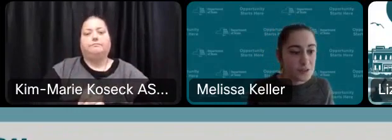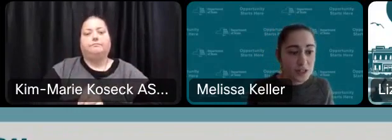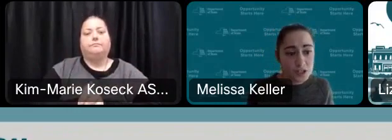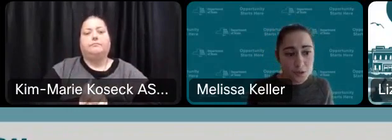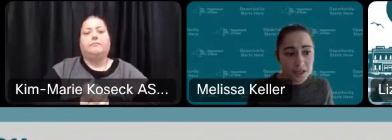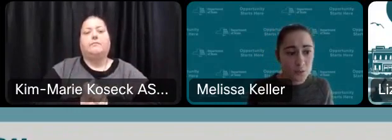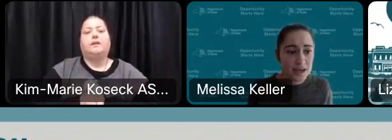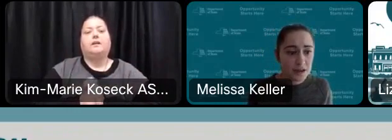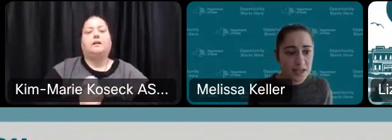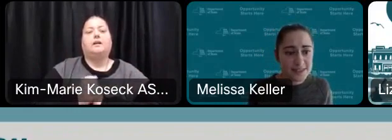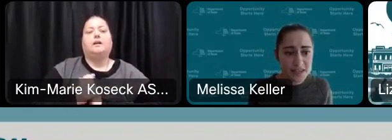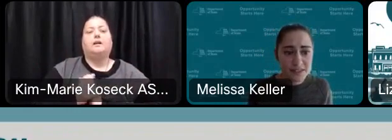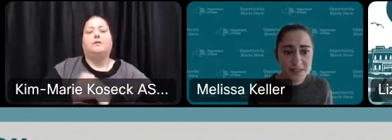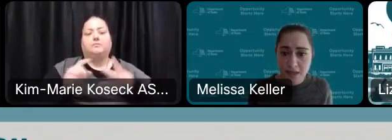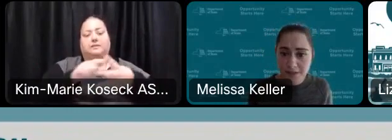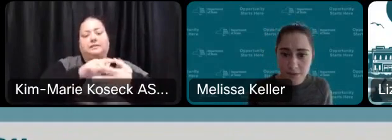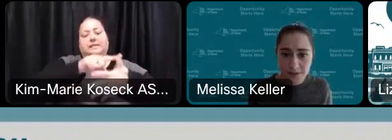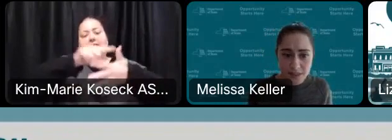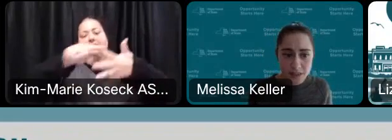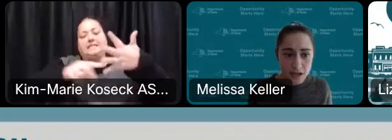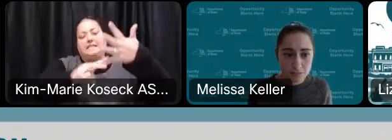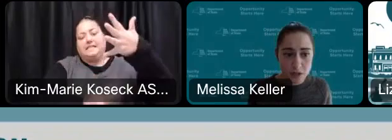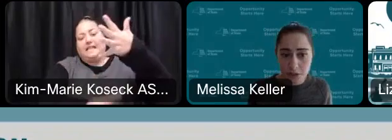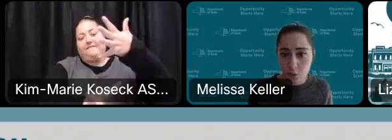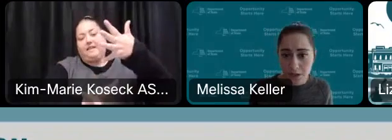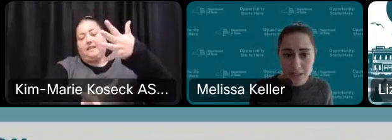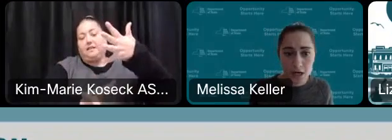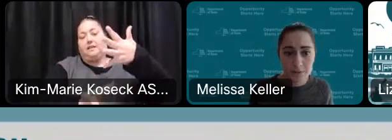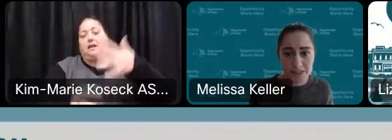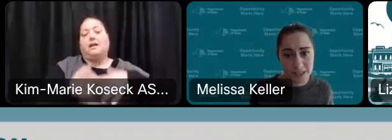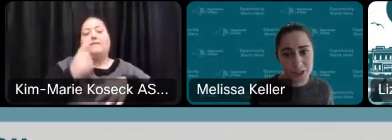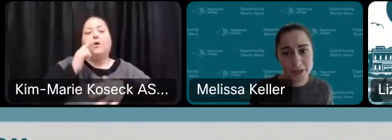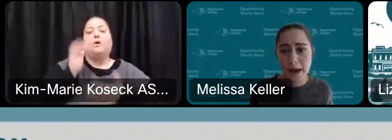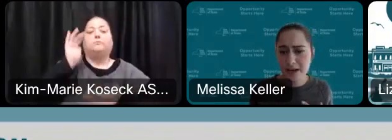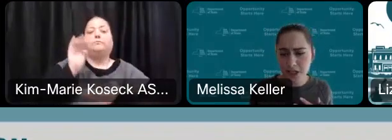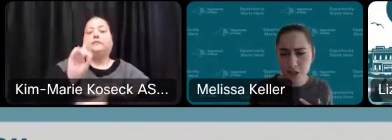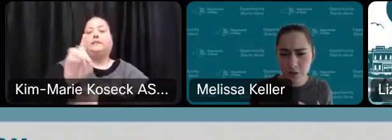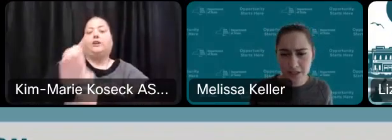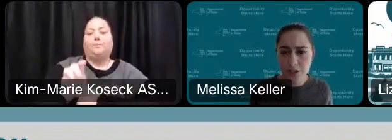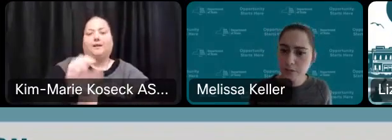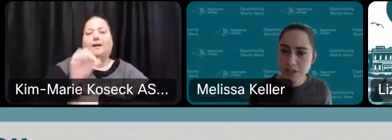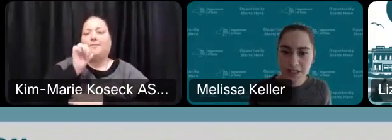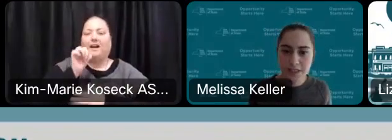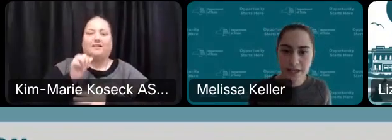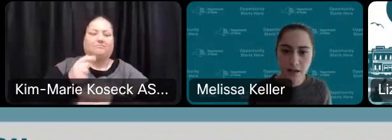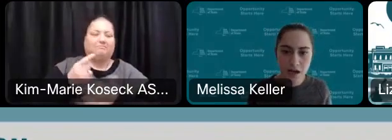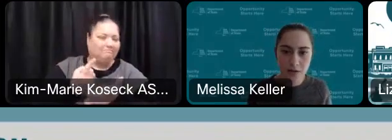So in our toolkit, we outline 7 steps that we see going toward decarbonization. I'm not going to go into too much detail, so